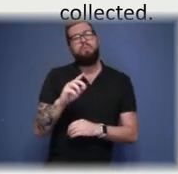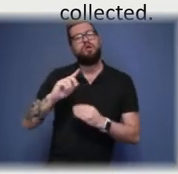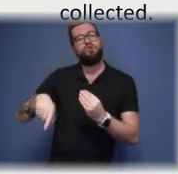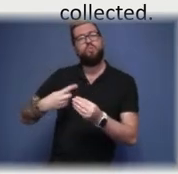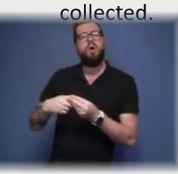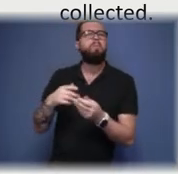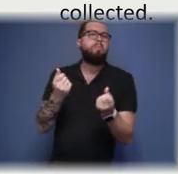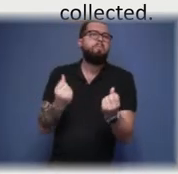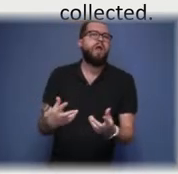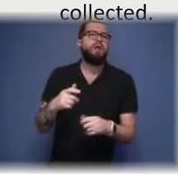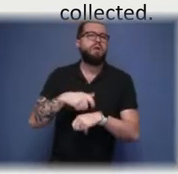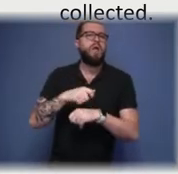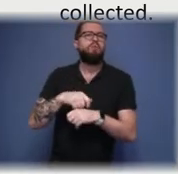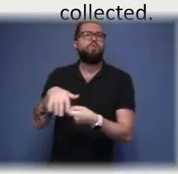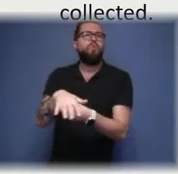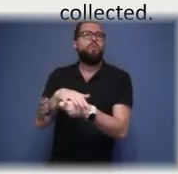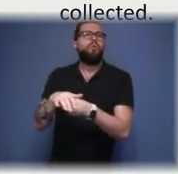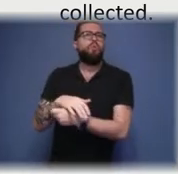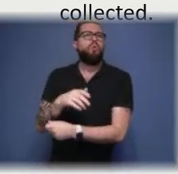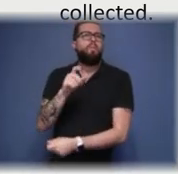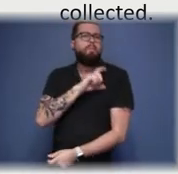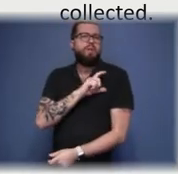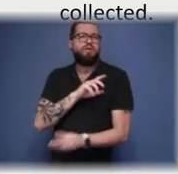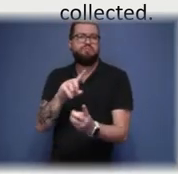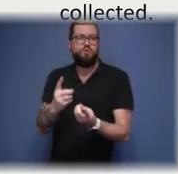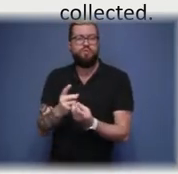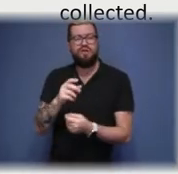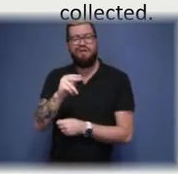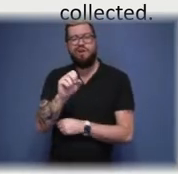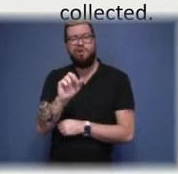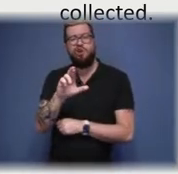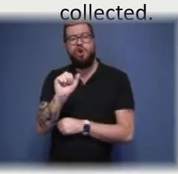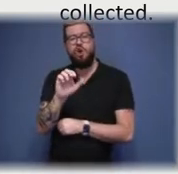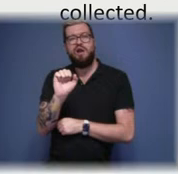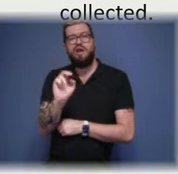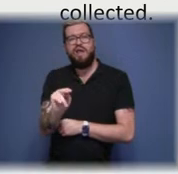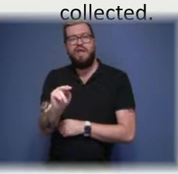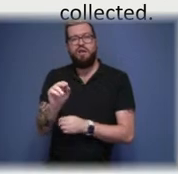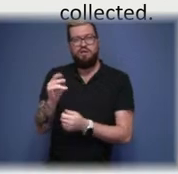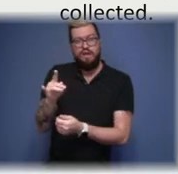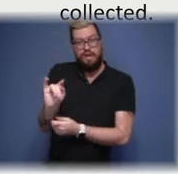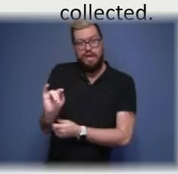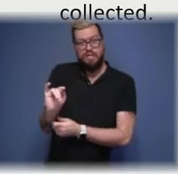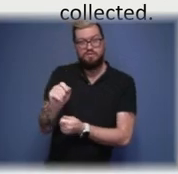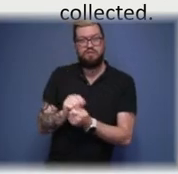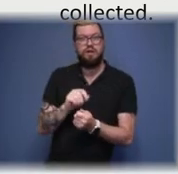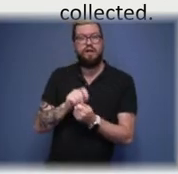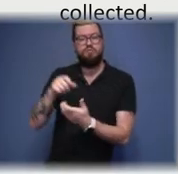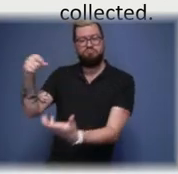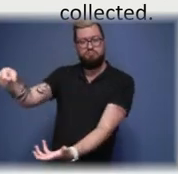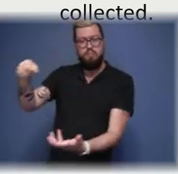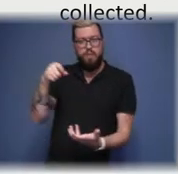local police departments. And we also have Narcan kits and doTERRA bags available.